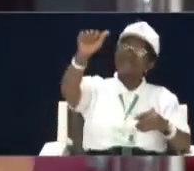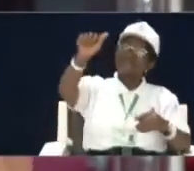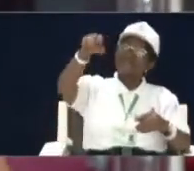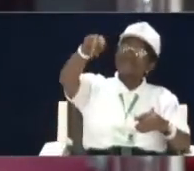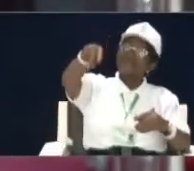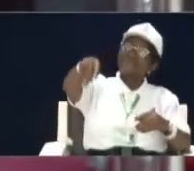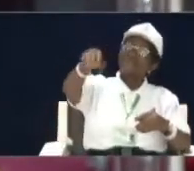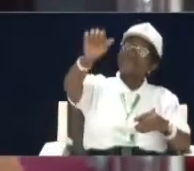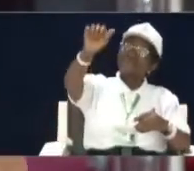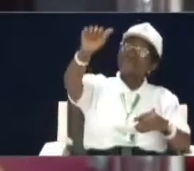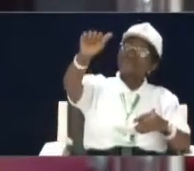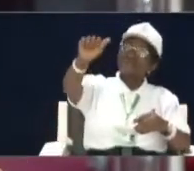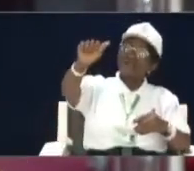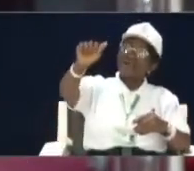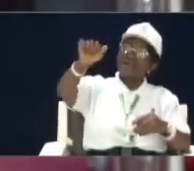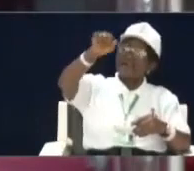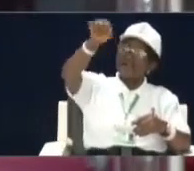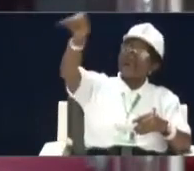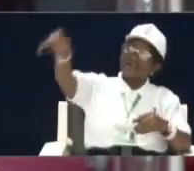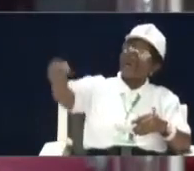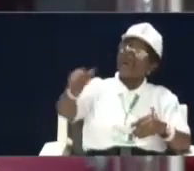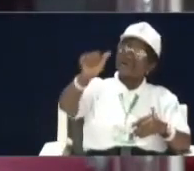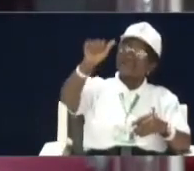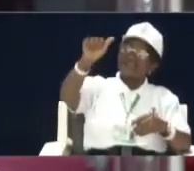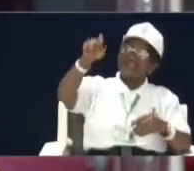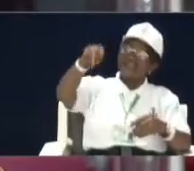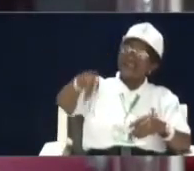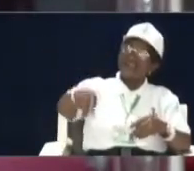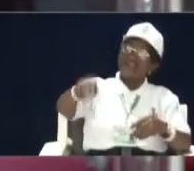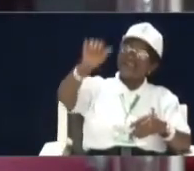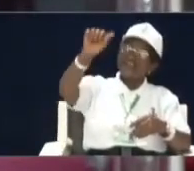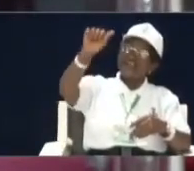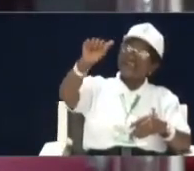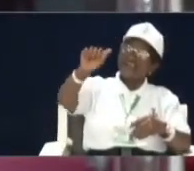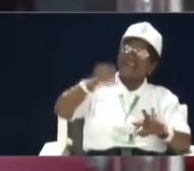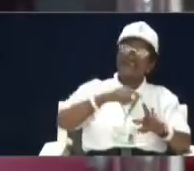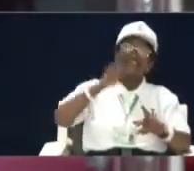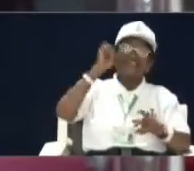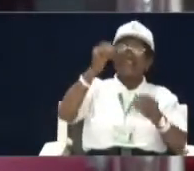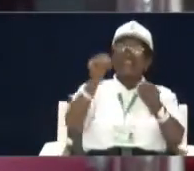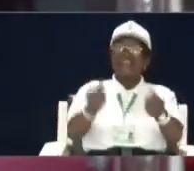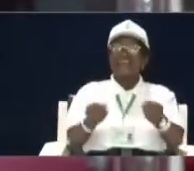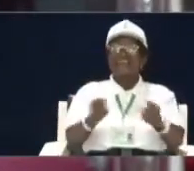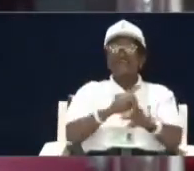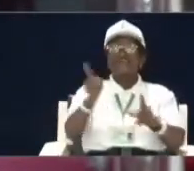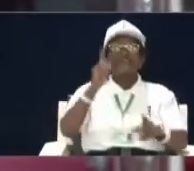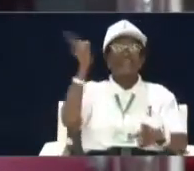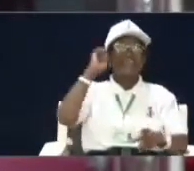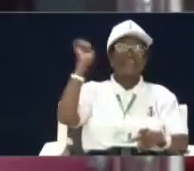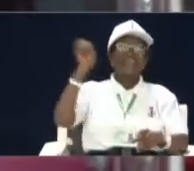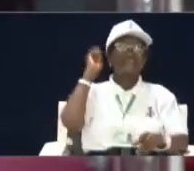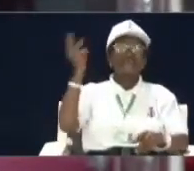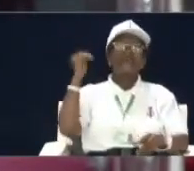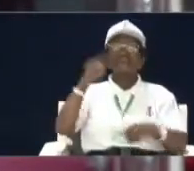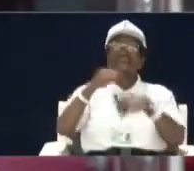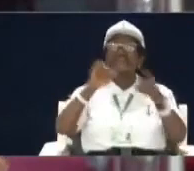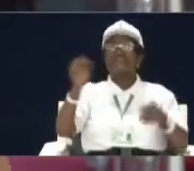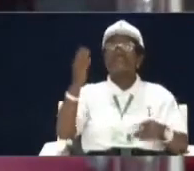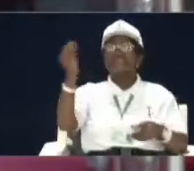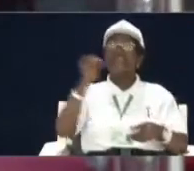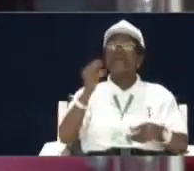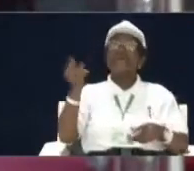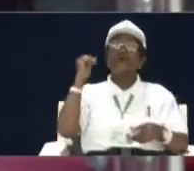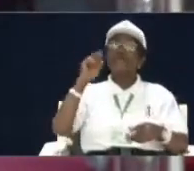A jackpot or jackpot, whichever. And when he landed where he was going, there was no Redeemed Christian Church of God there. So